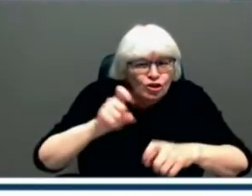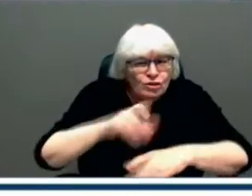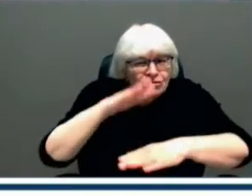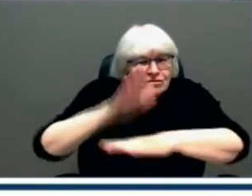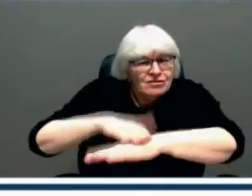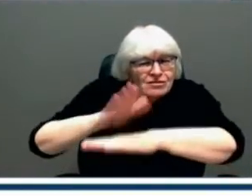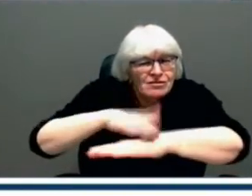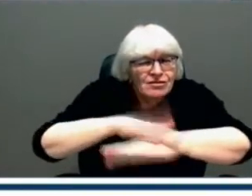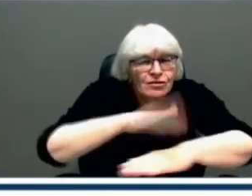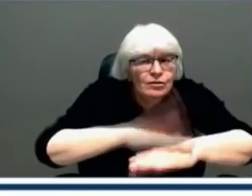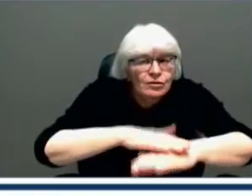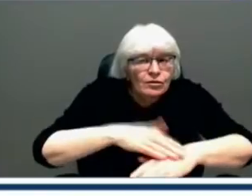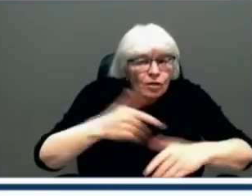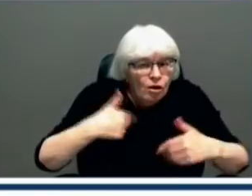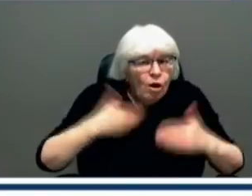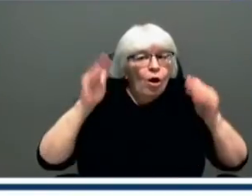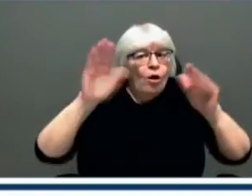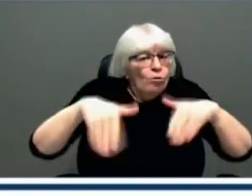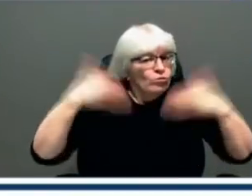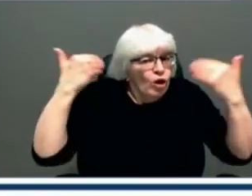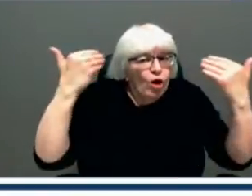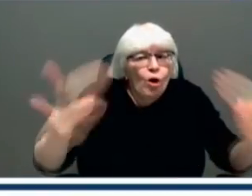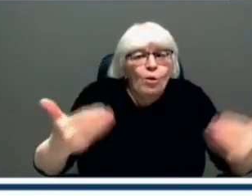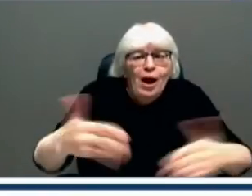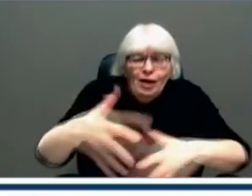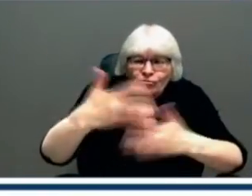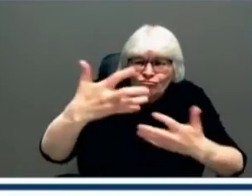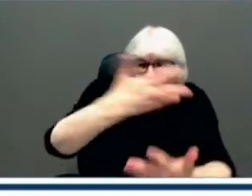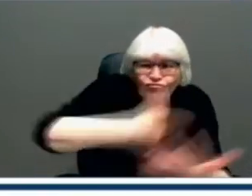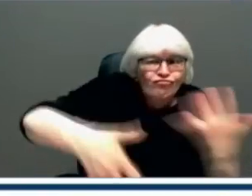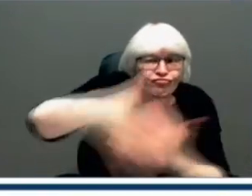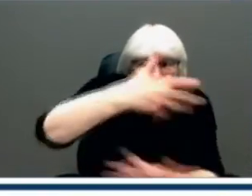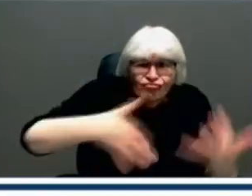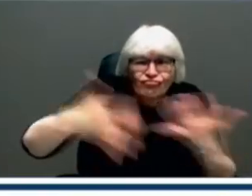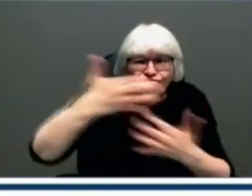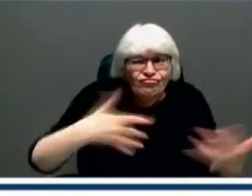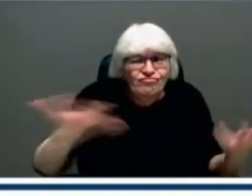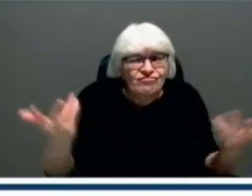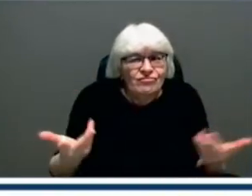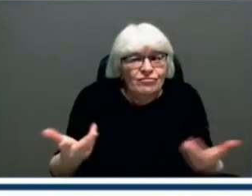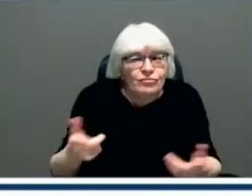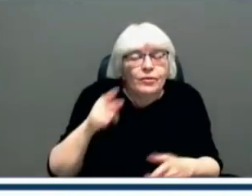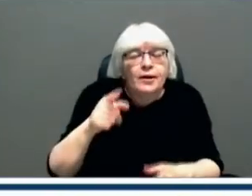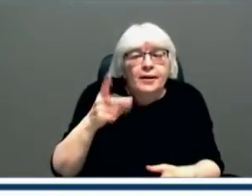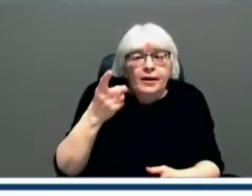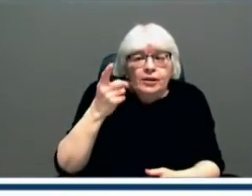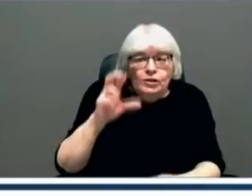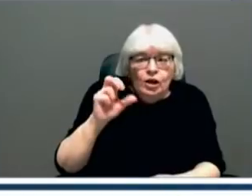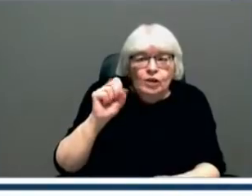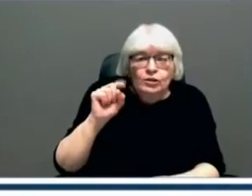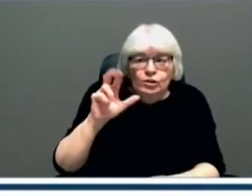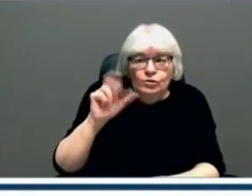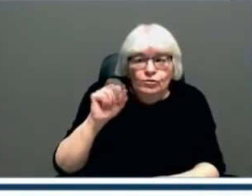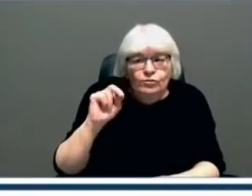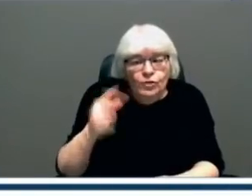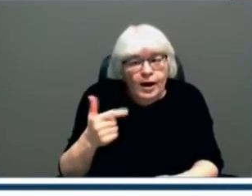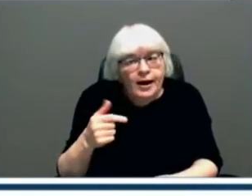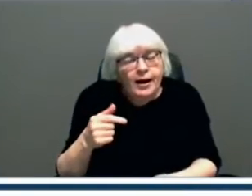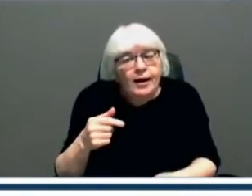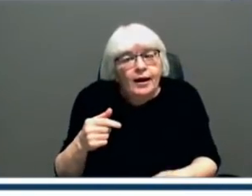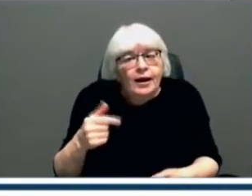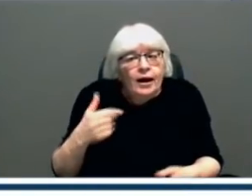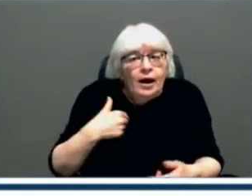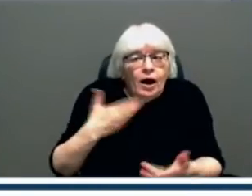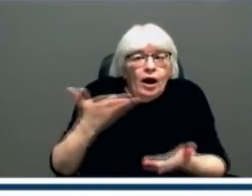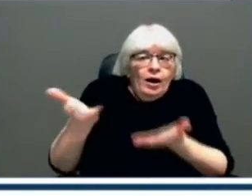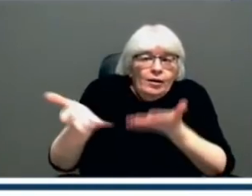back out there? So we continue to work with colleagues in government, talk regularly with the Premier's office,